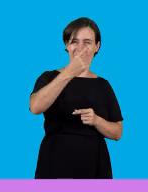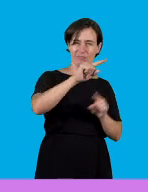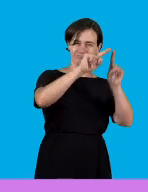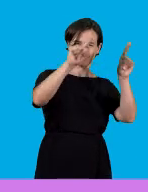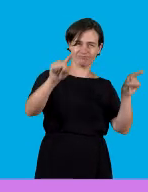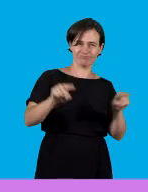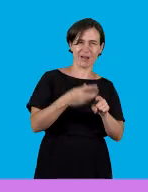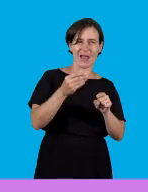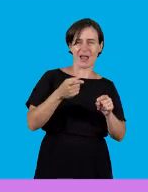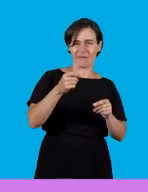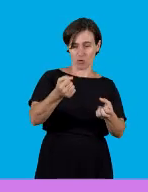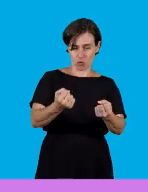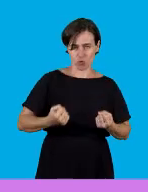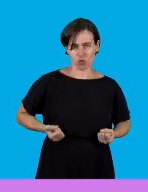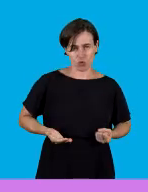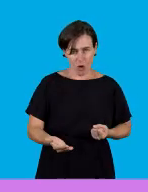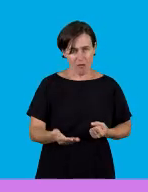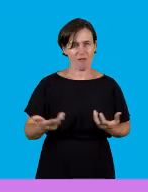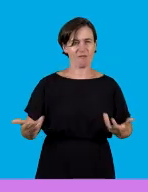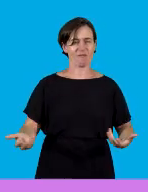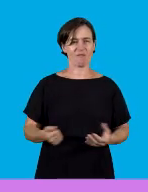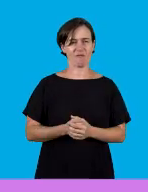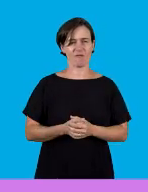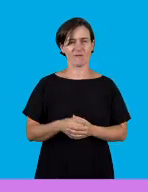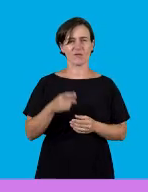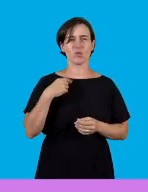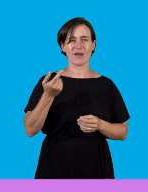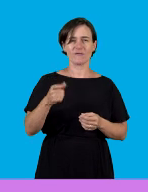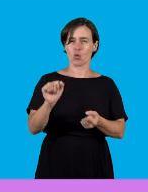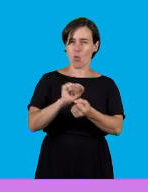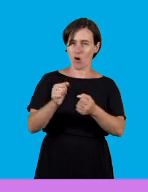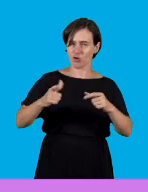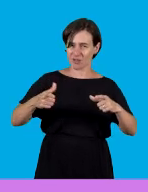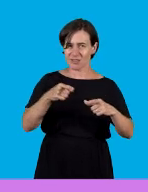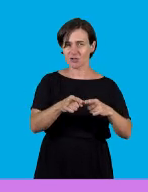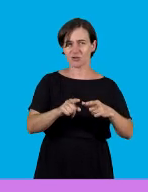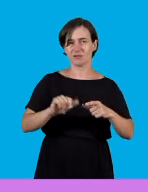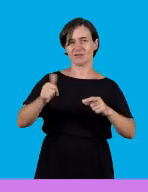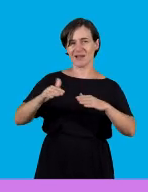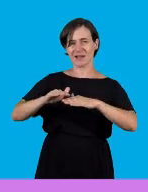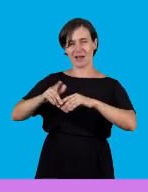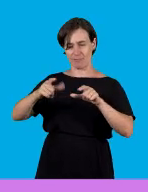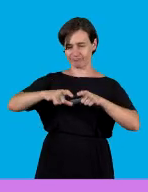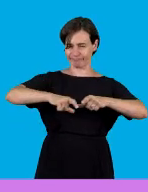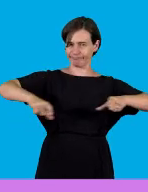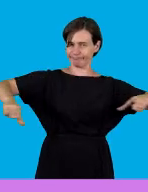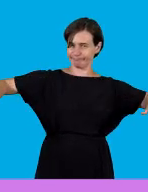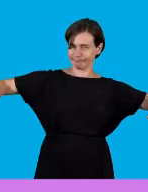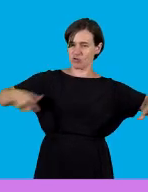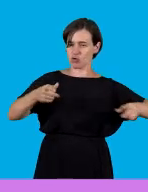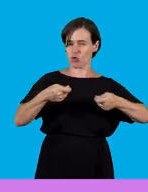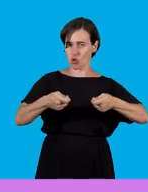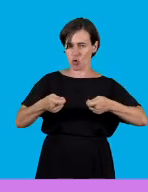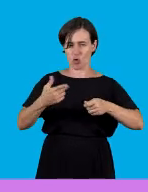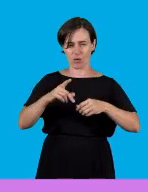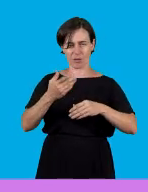see the stove there, we see a sink there, we see a counter table, we see a dining table. So it means we've got a kitchen